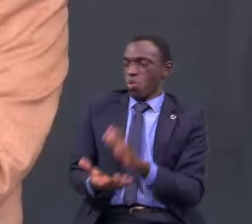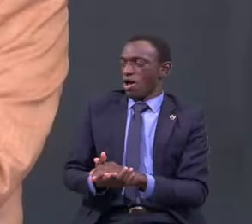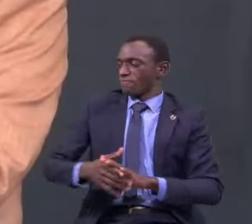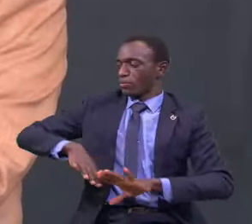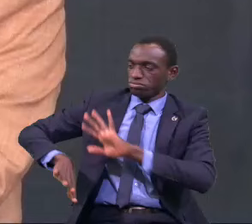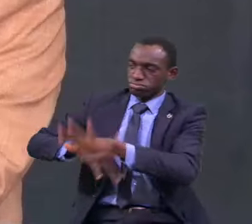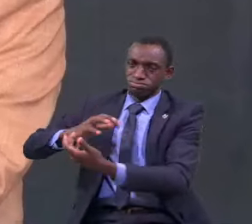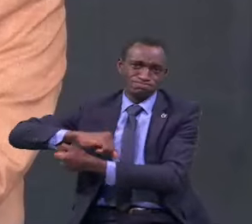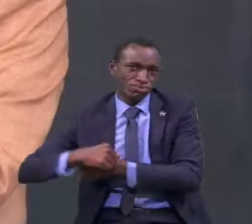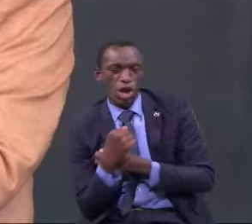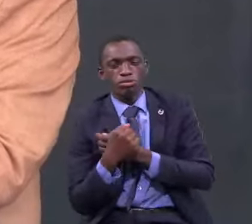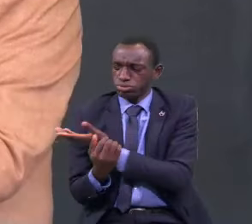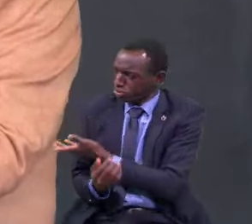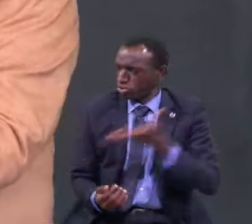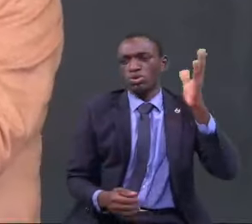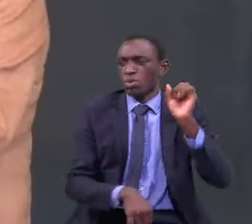work.